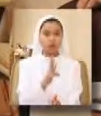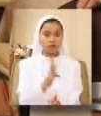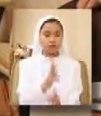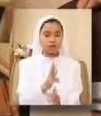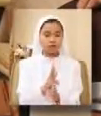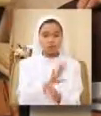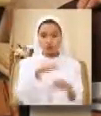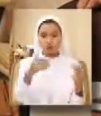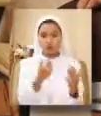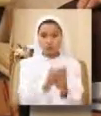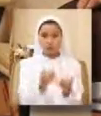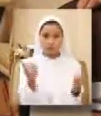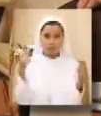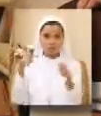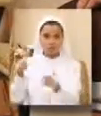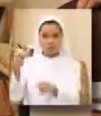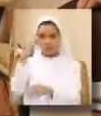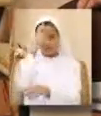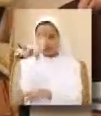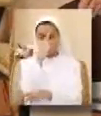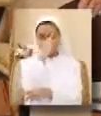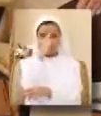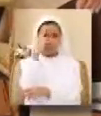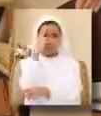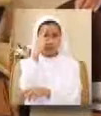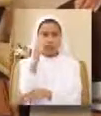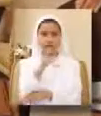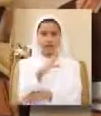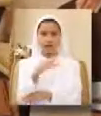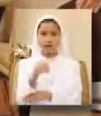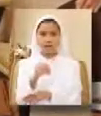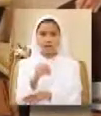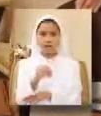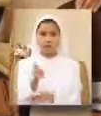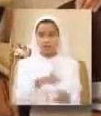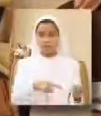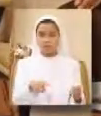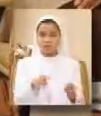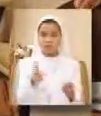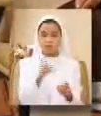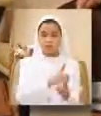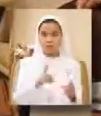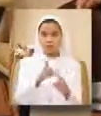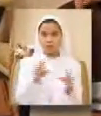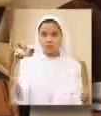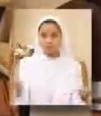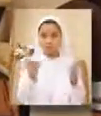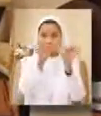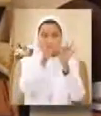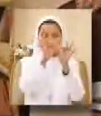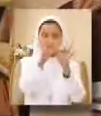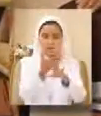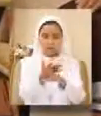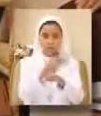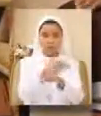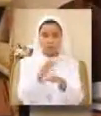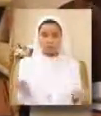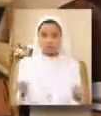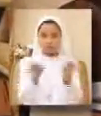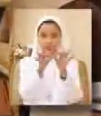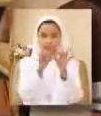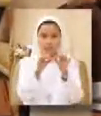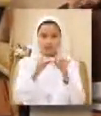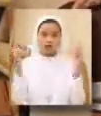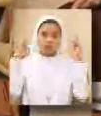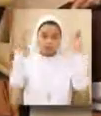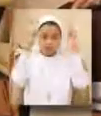during the Mass, either bago magmisa, isinusuot ng Santo Papa yung pallium. So, yun ang pinakamilisan,